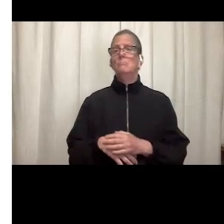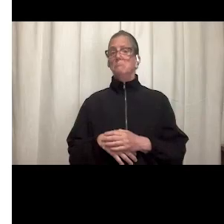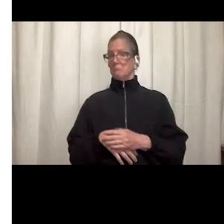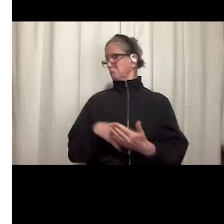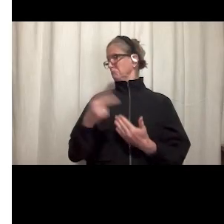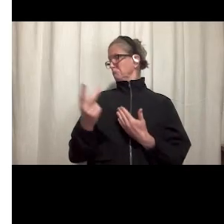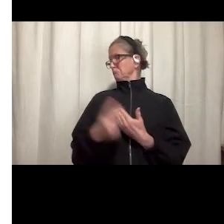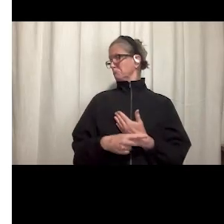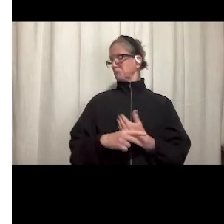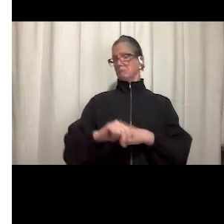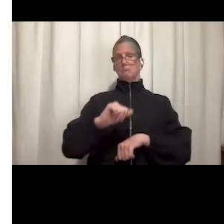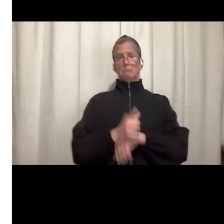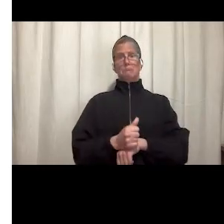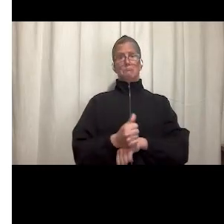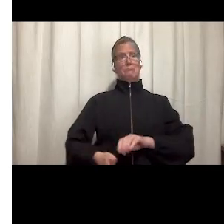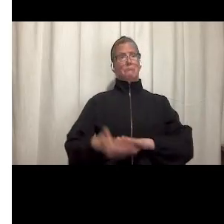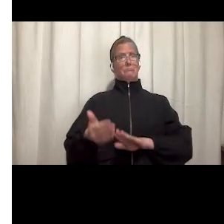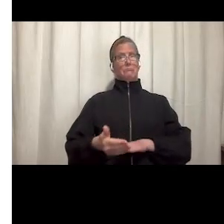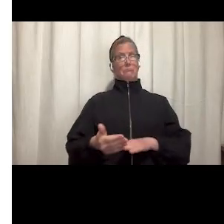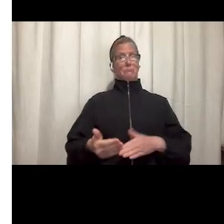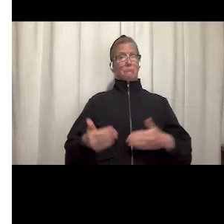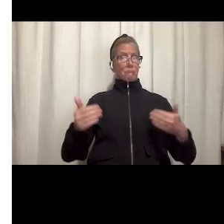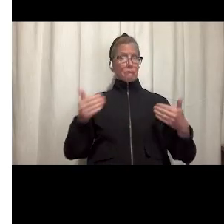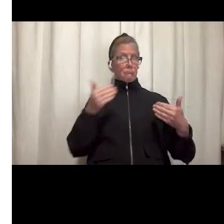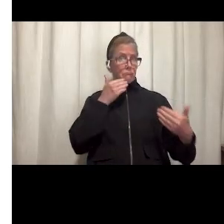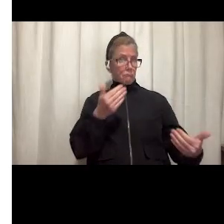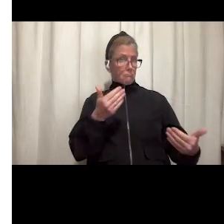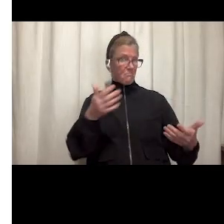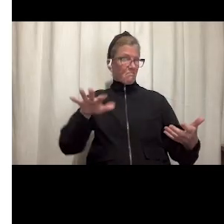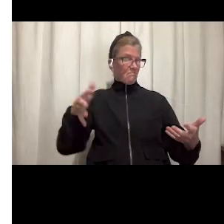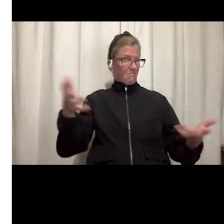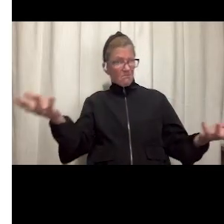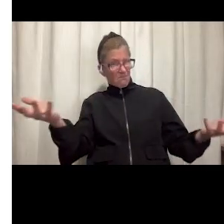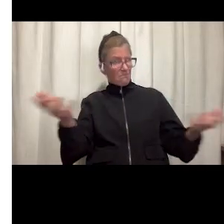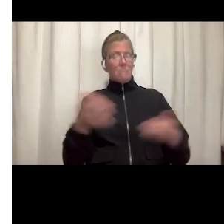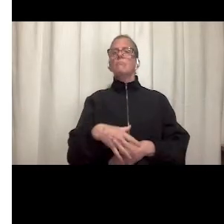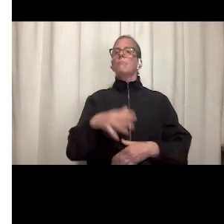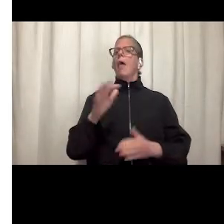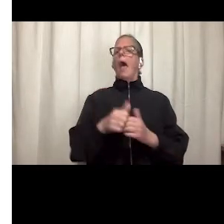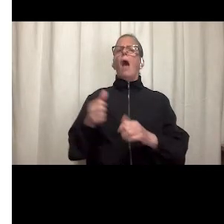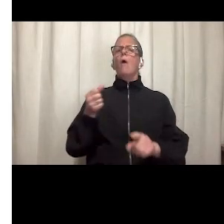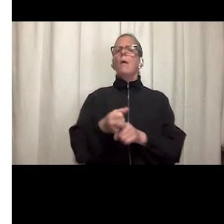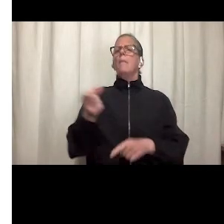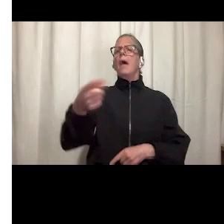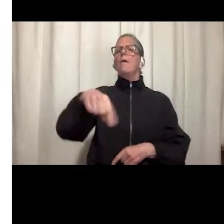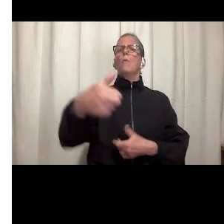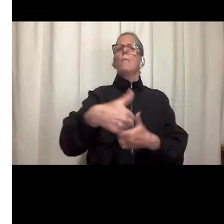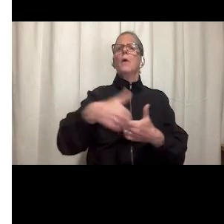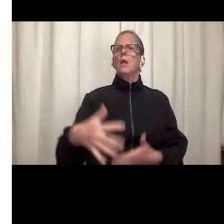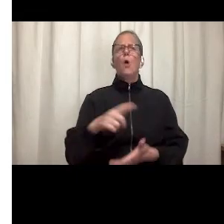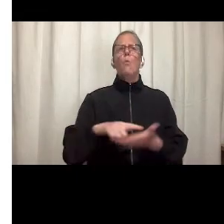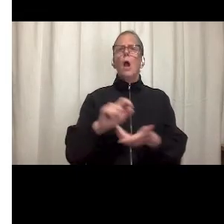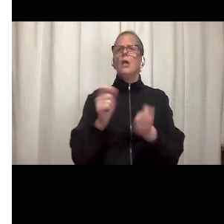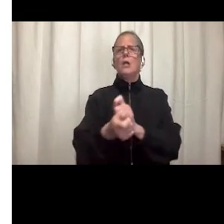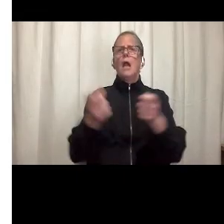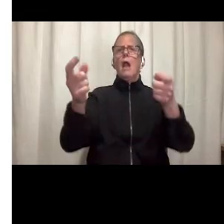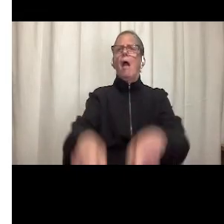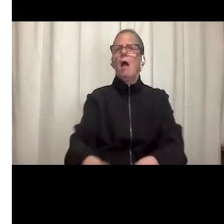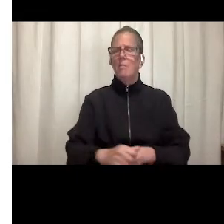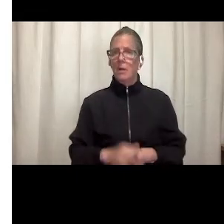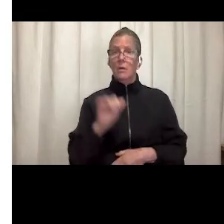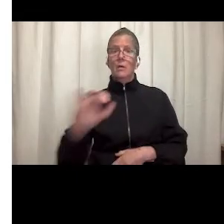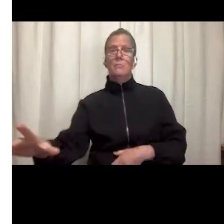get implemented? What changes occurred for participants? These questions should tie back to your program's